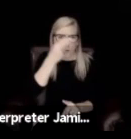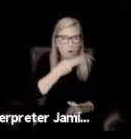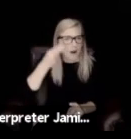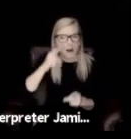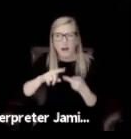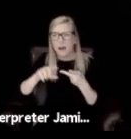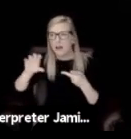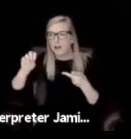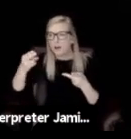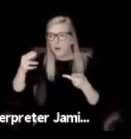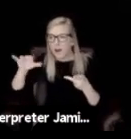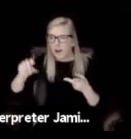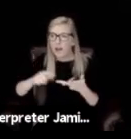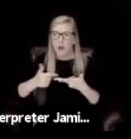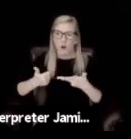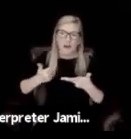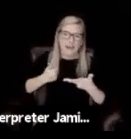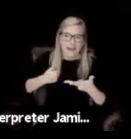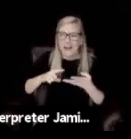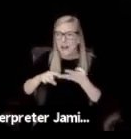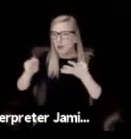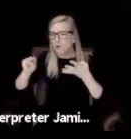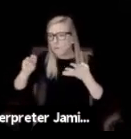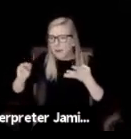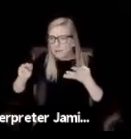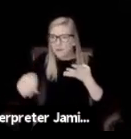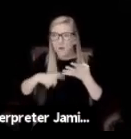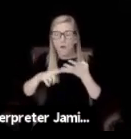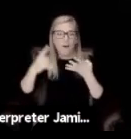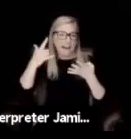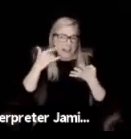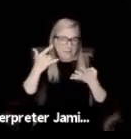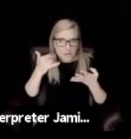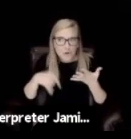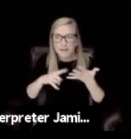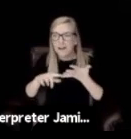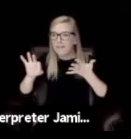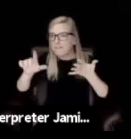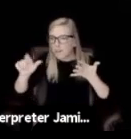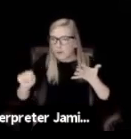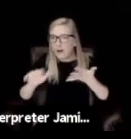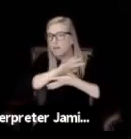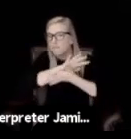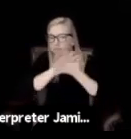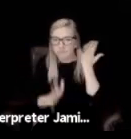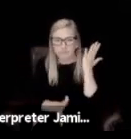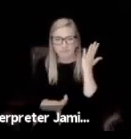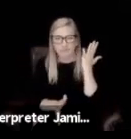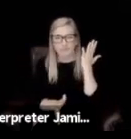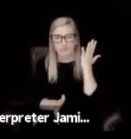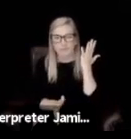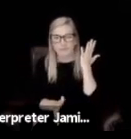and Canada, New Mexico, of course, California and Florida, just